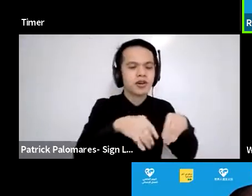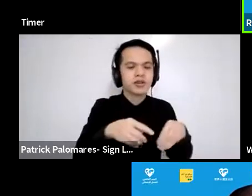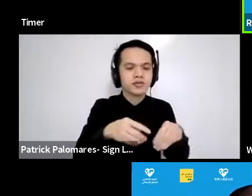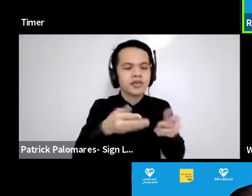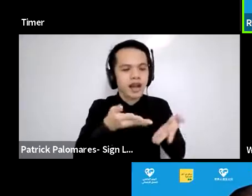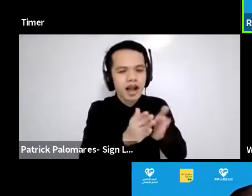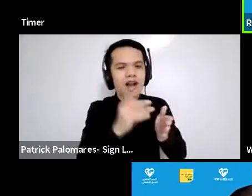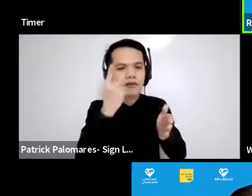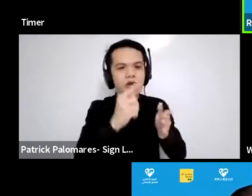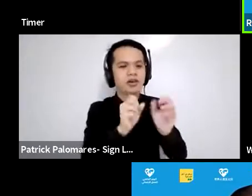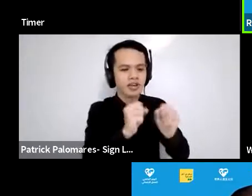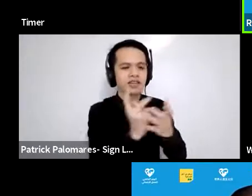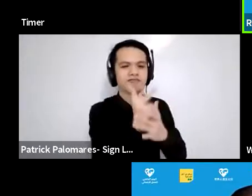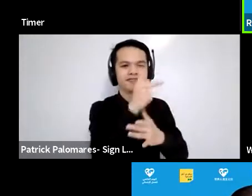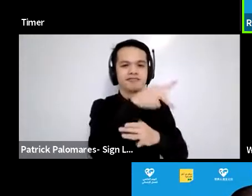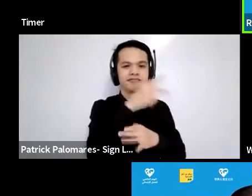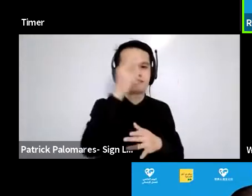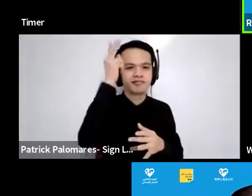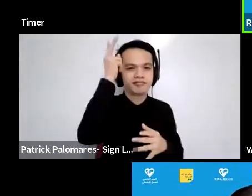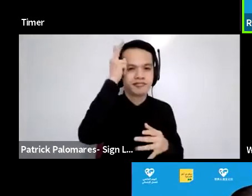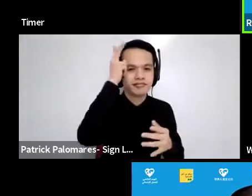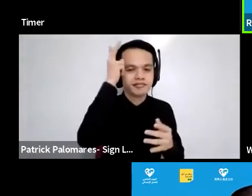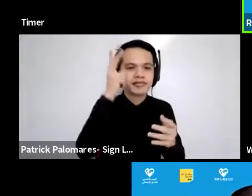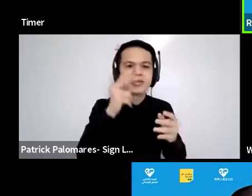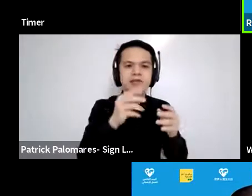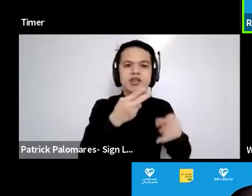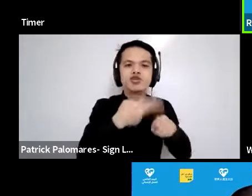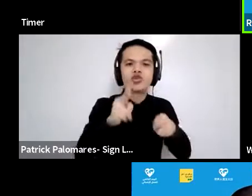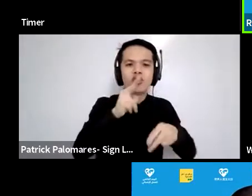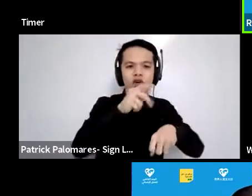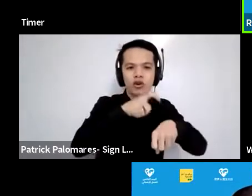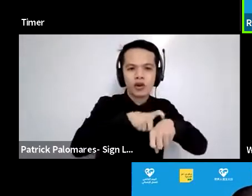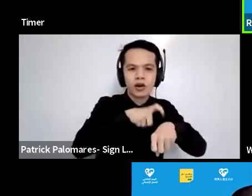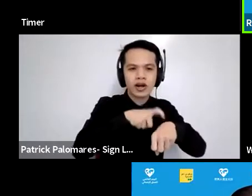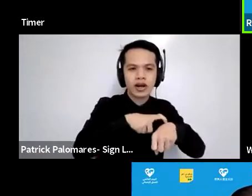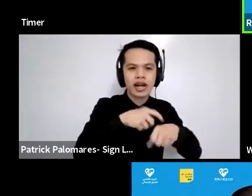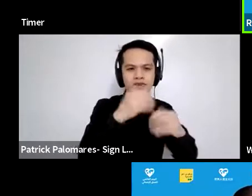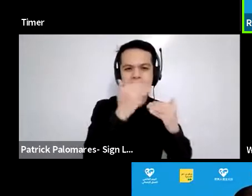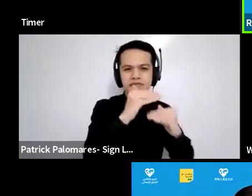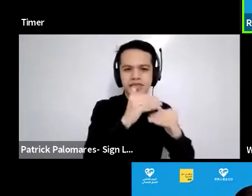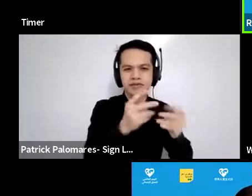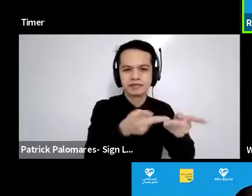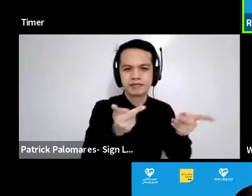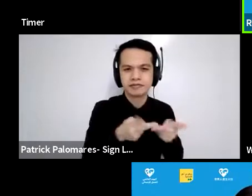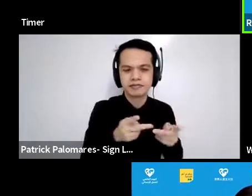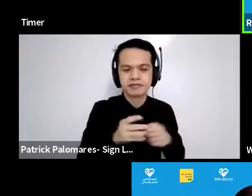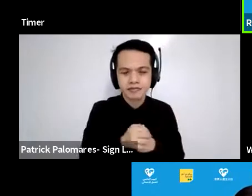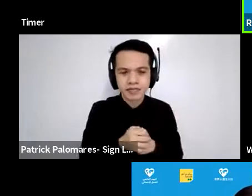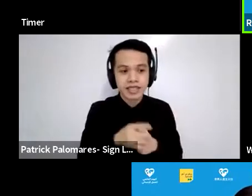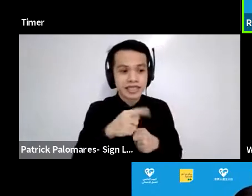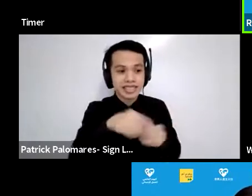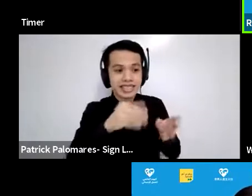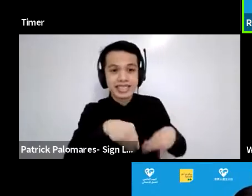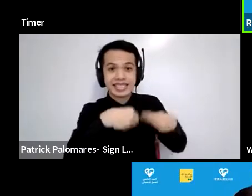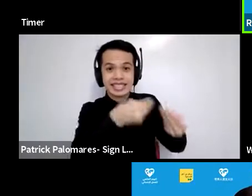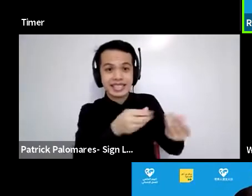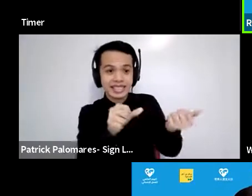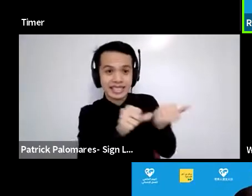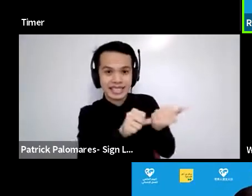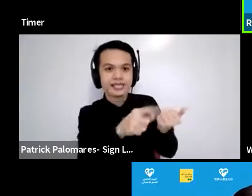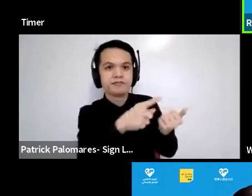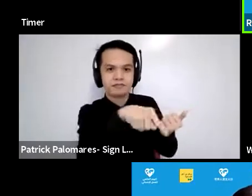growing vegetables in a shorter period of time within the limited space. Those who receive assistance can